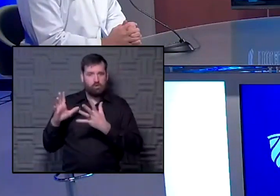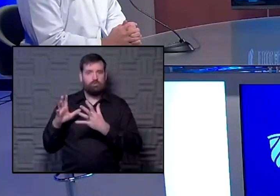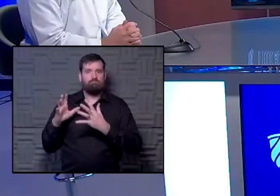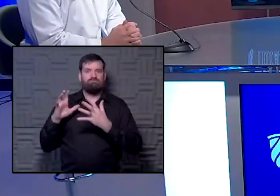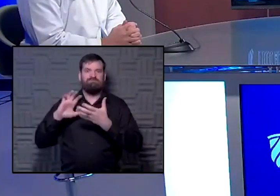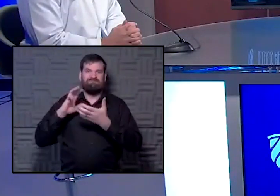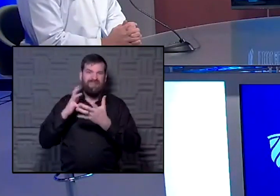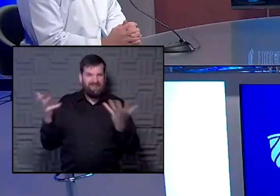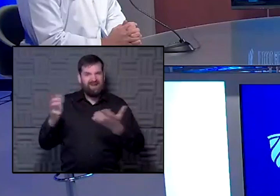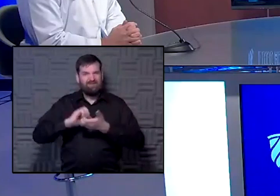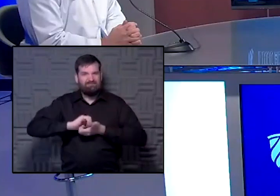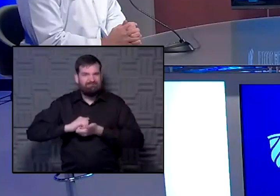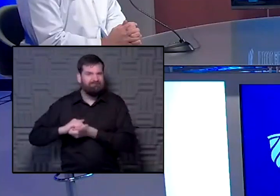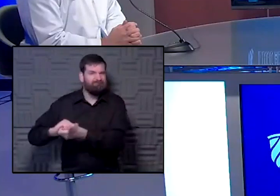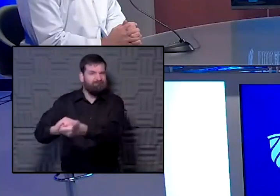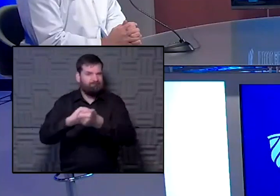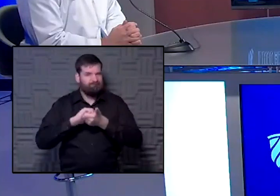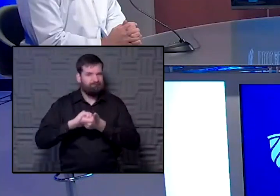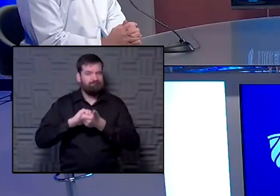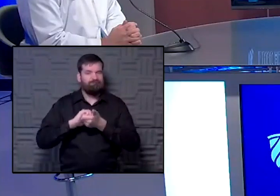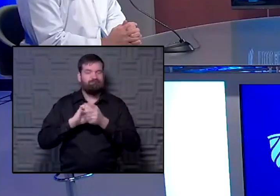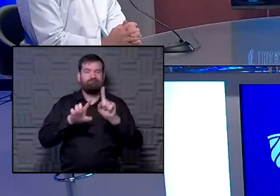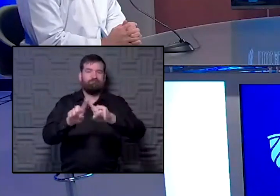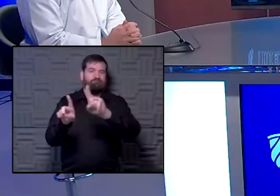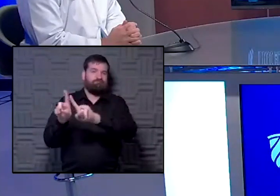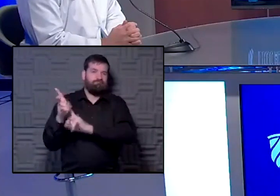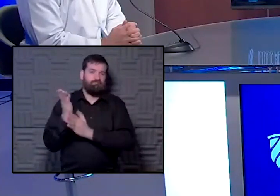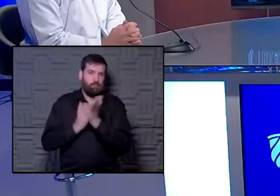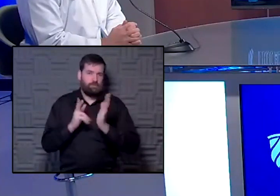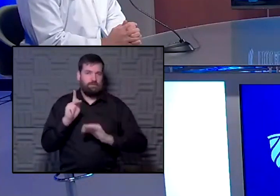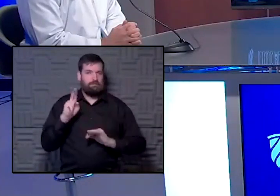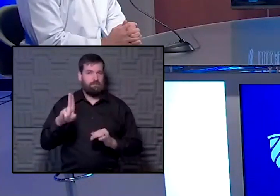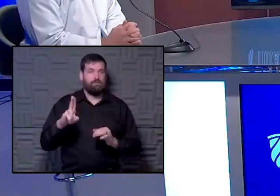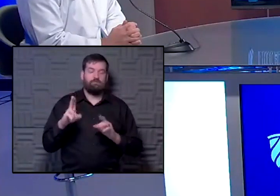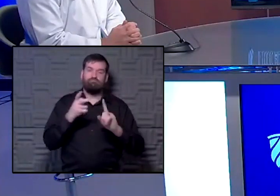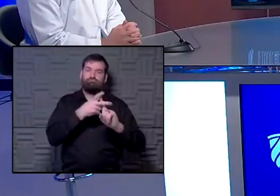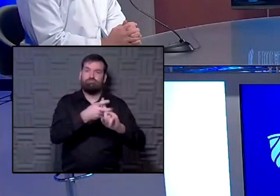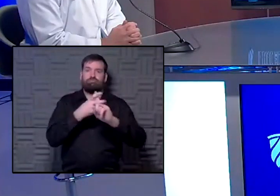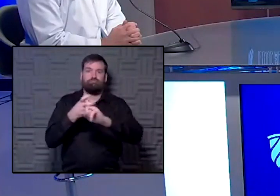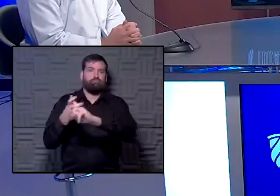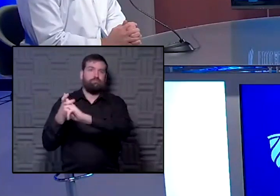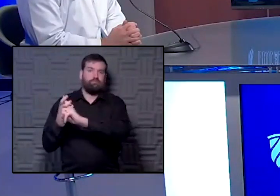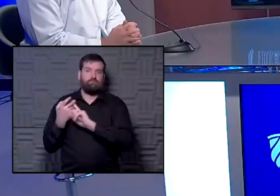across all the venues of KU. I mean, we're recruiting